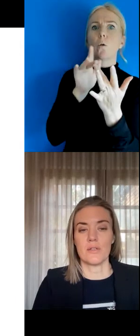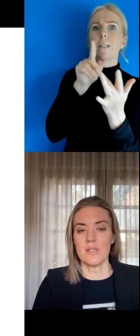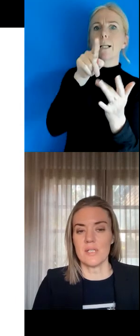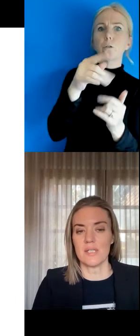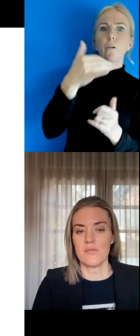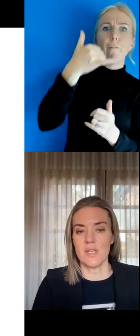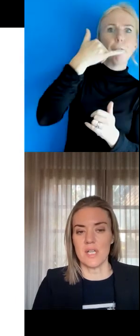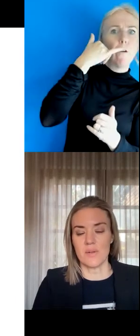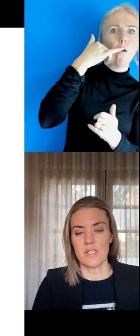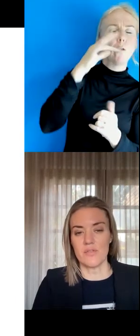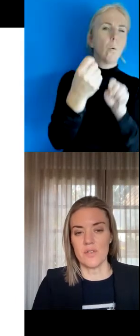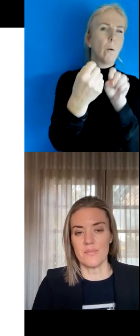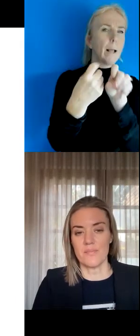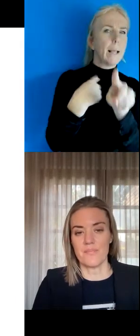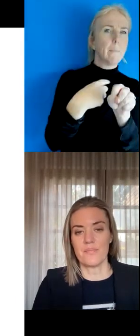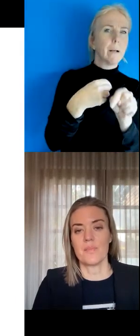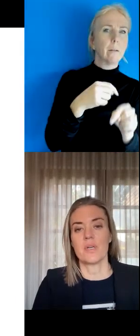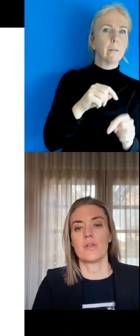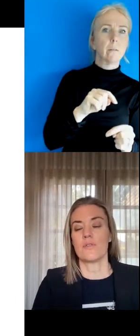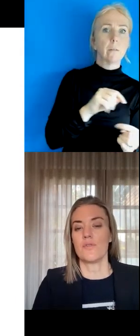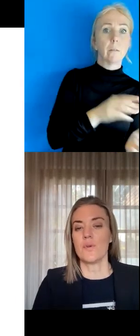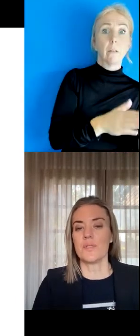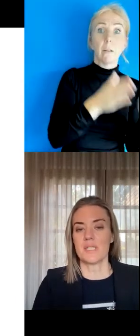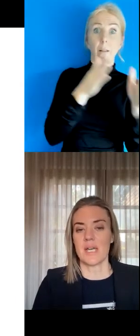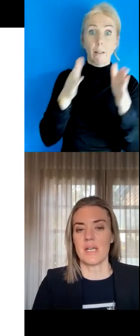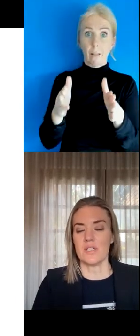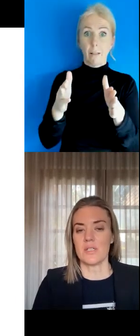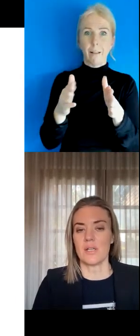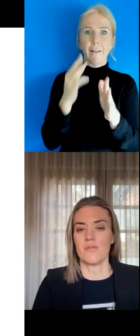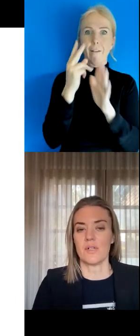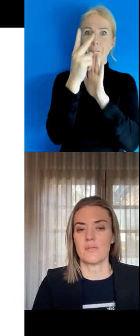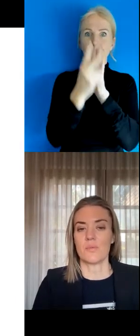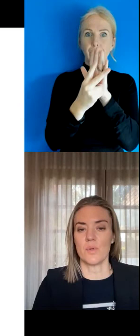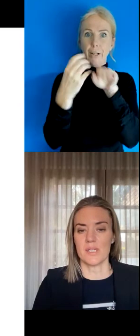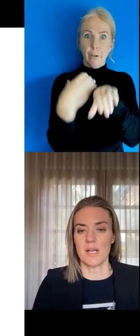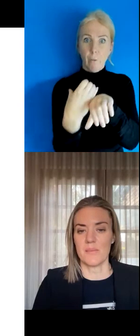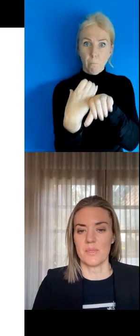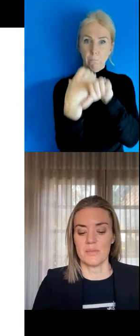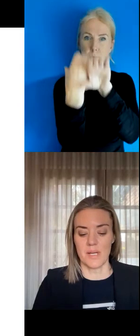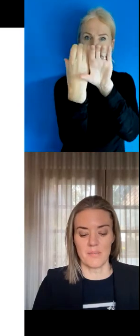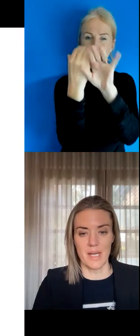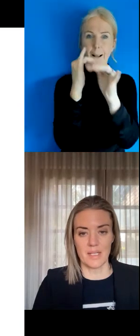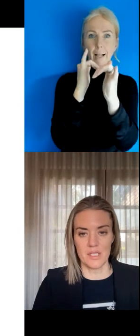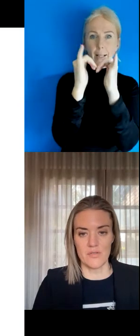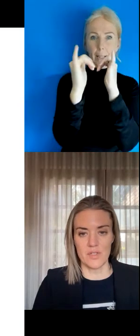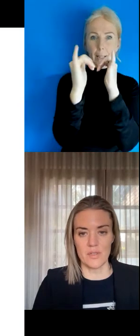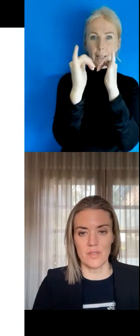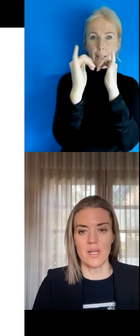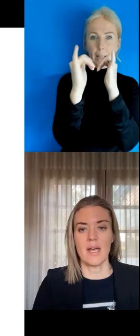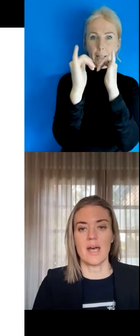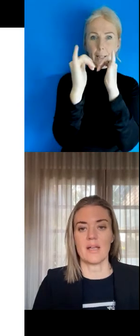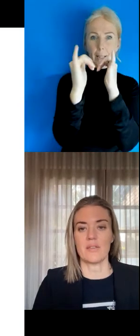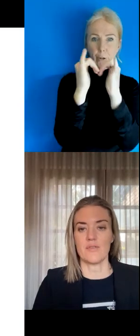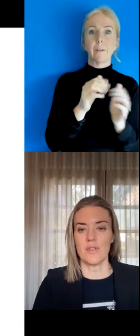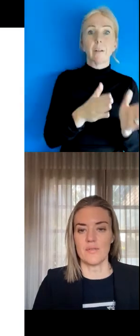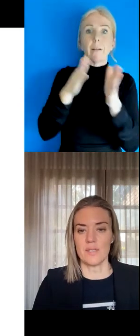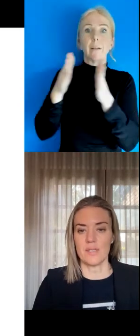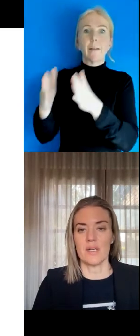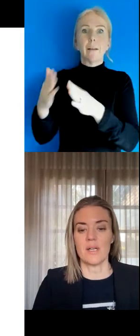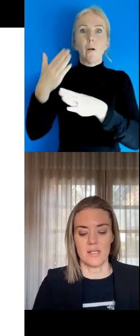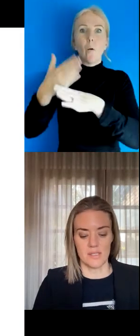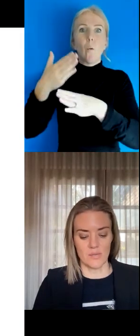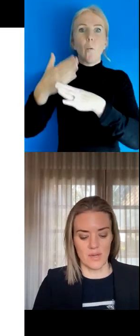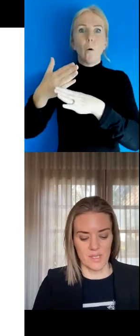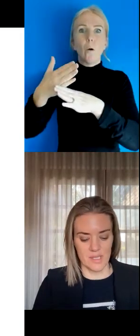The third is a video interview. The 4th stage involves a work sample and panel interview. And the